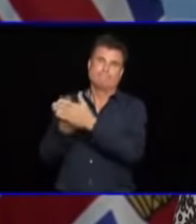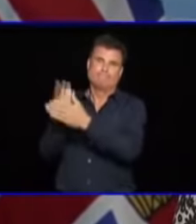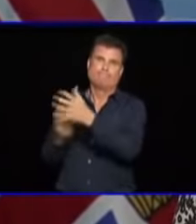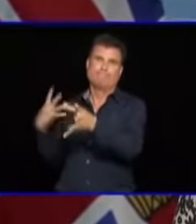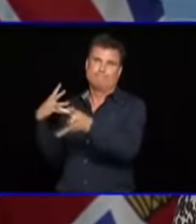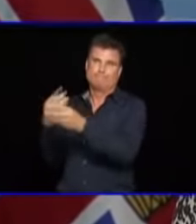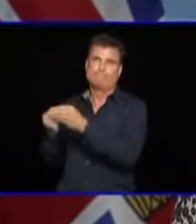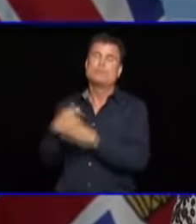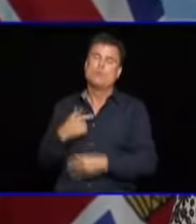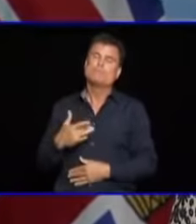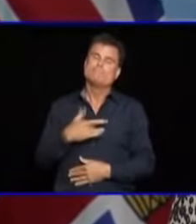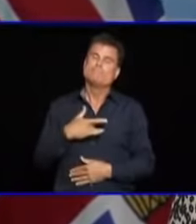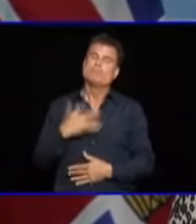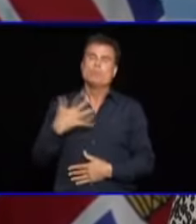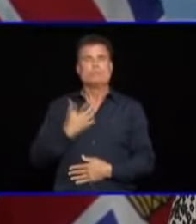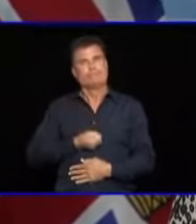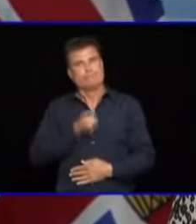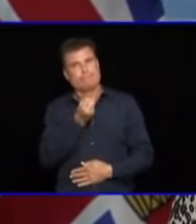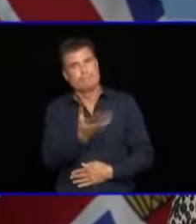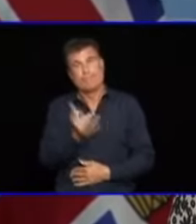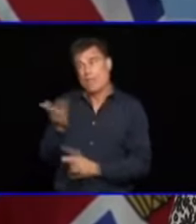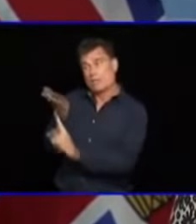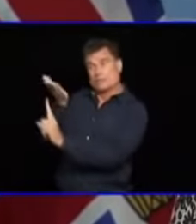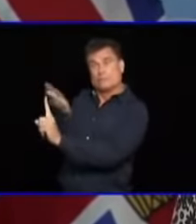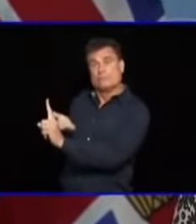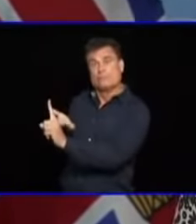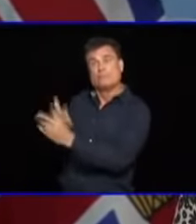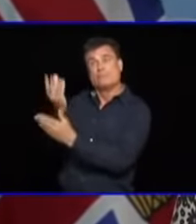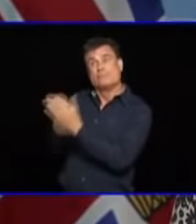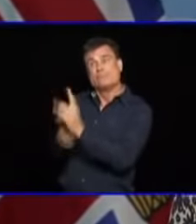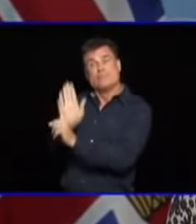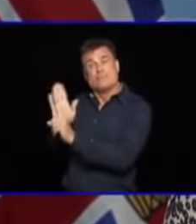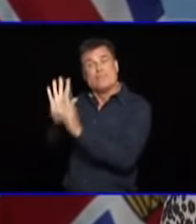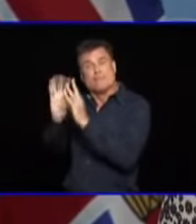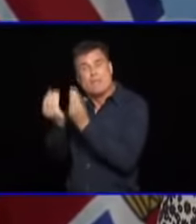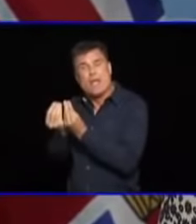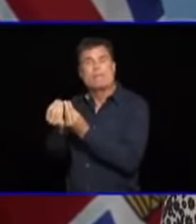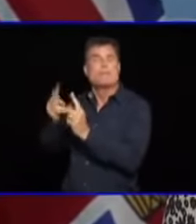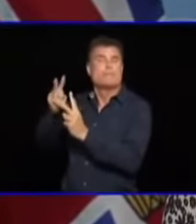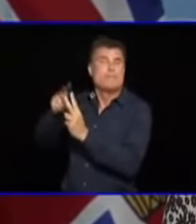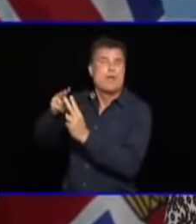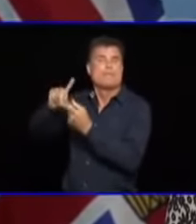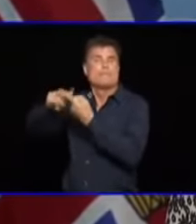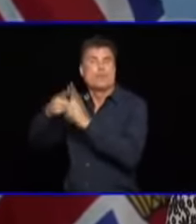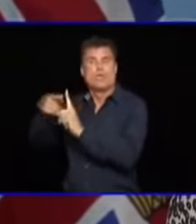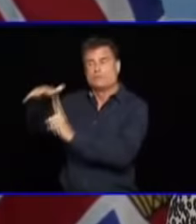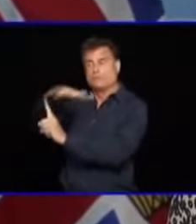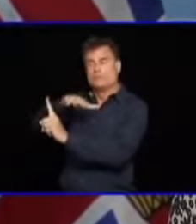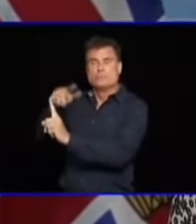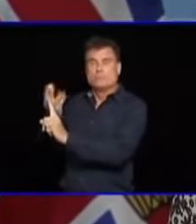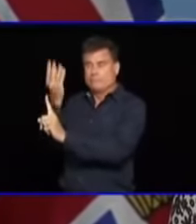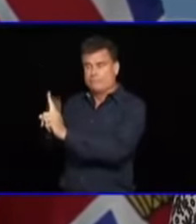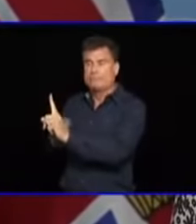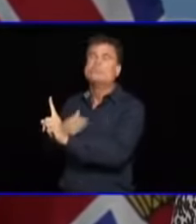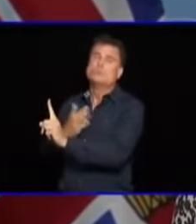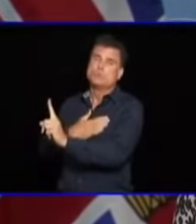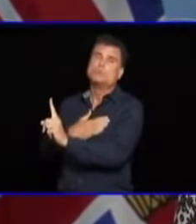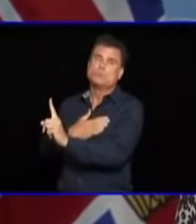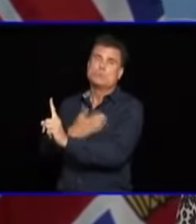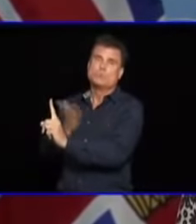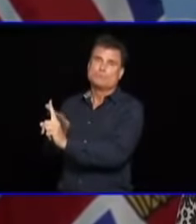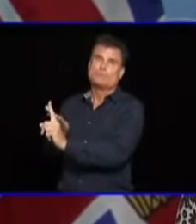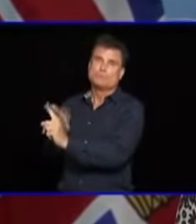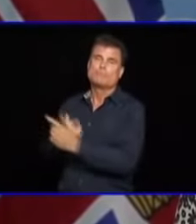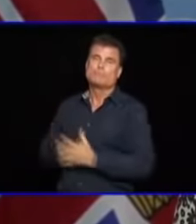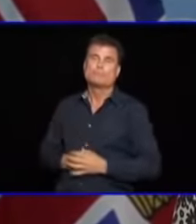and the care providers of this person. We have 2,801 people now currently under active public